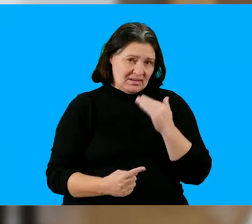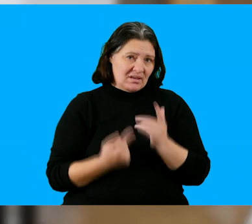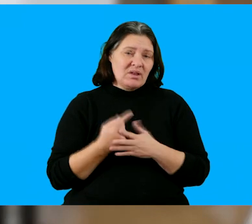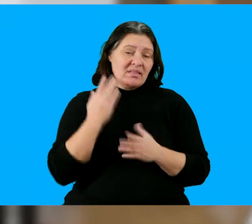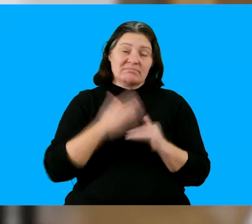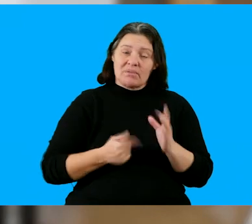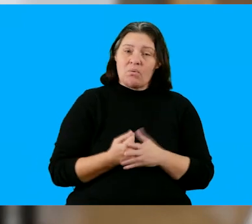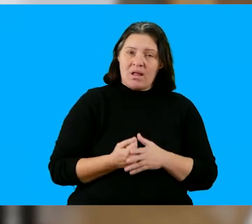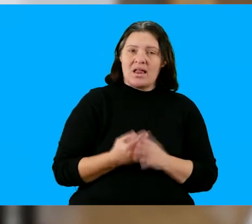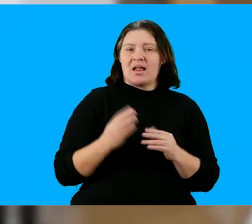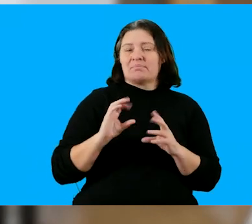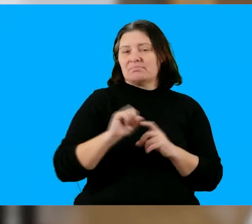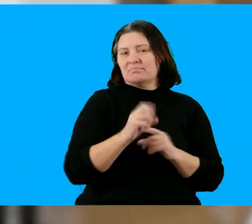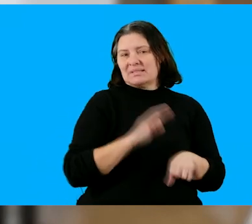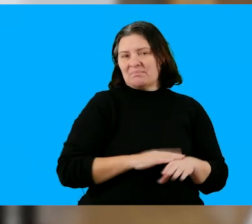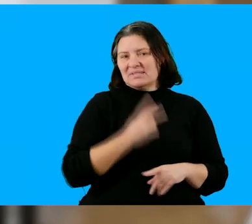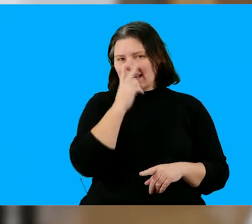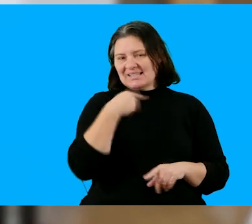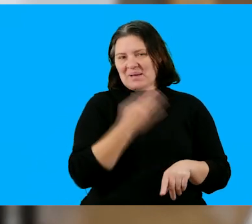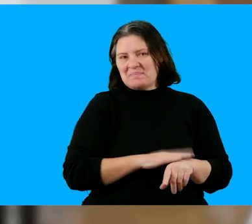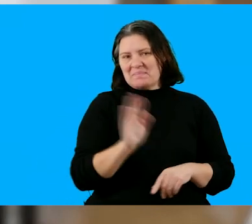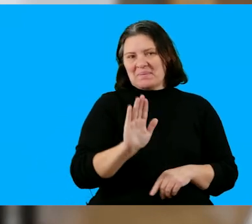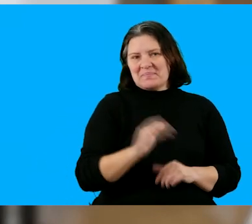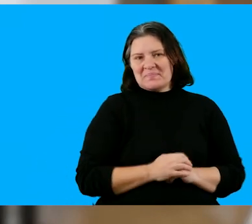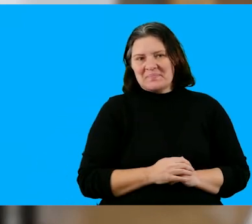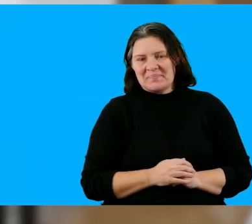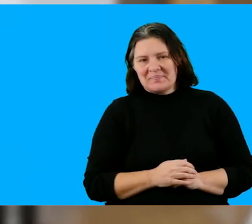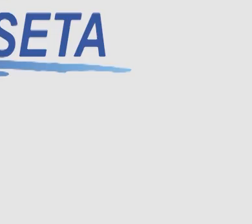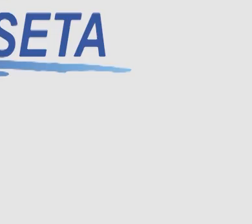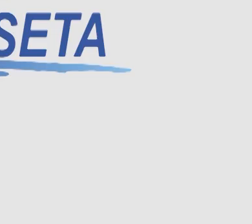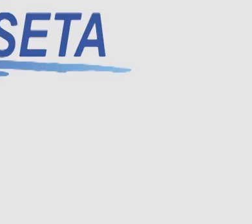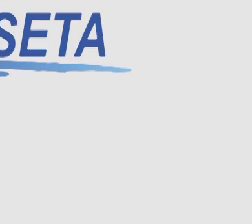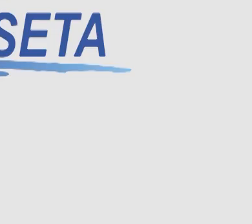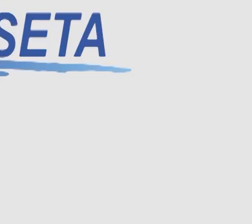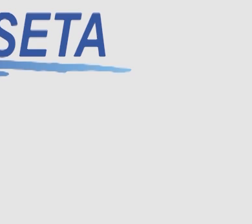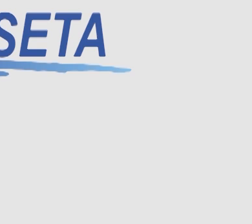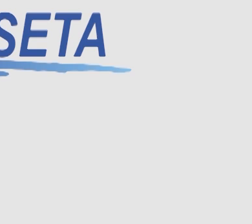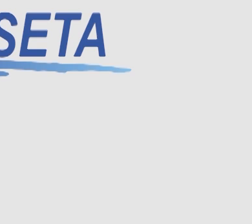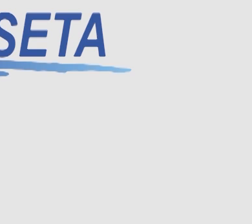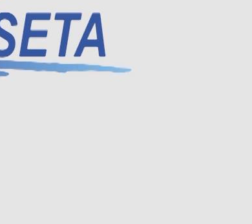Eventually, it will add up to a lot of time. See you next time. Goodbye.